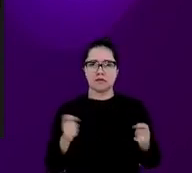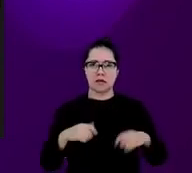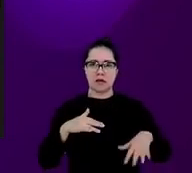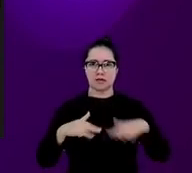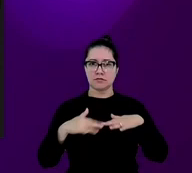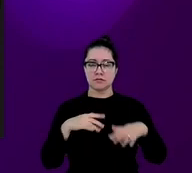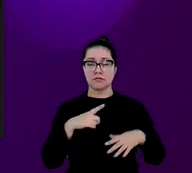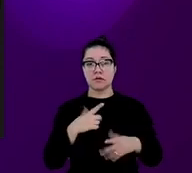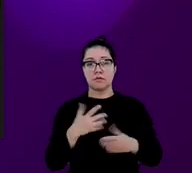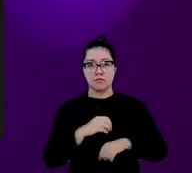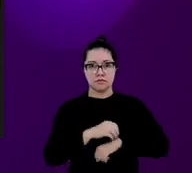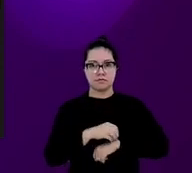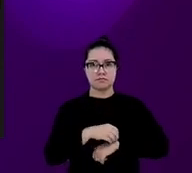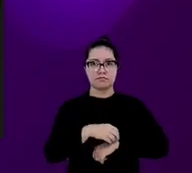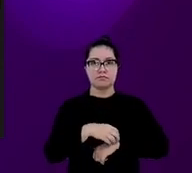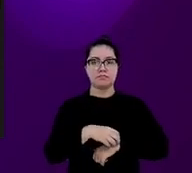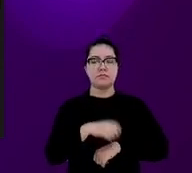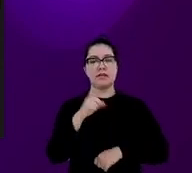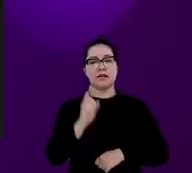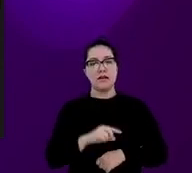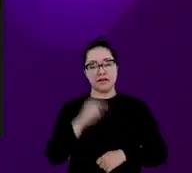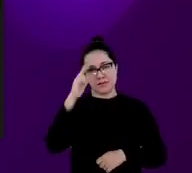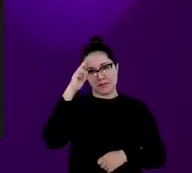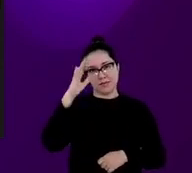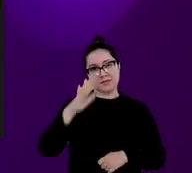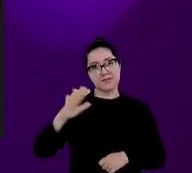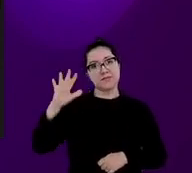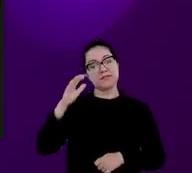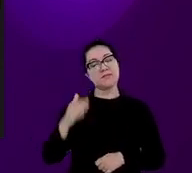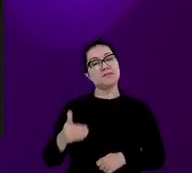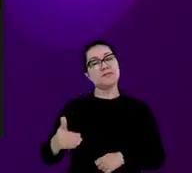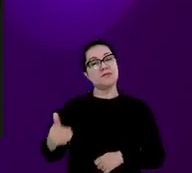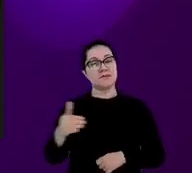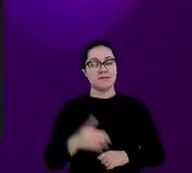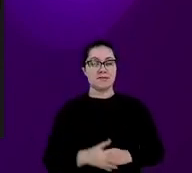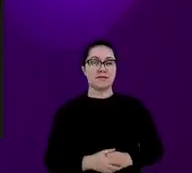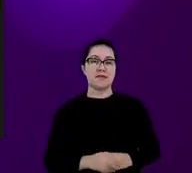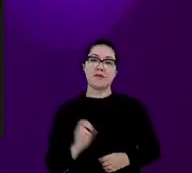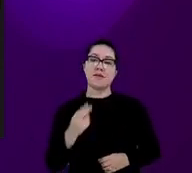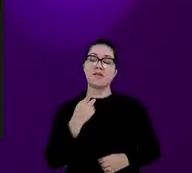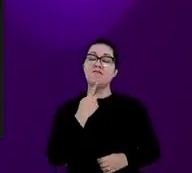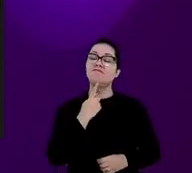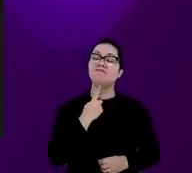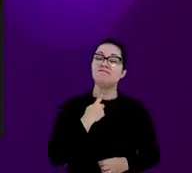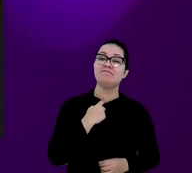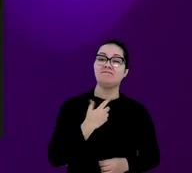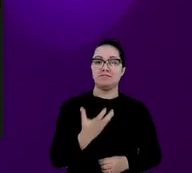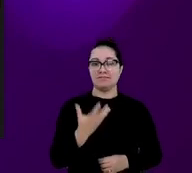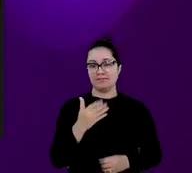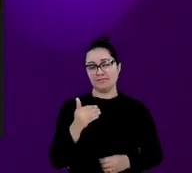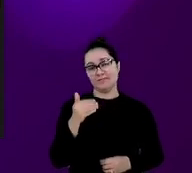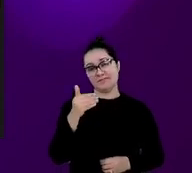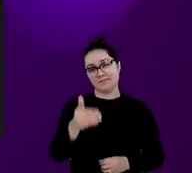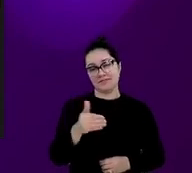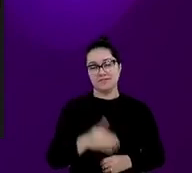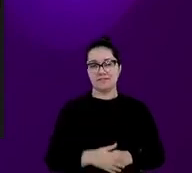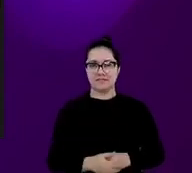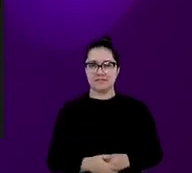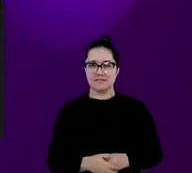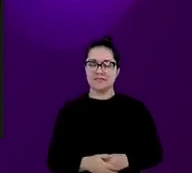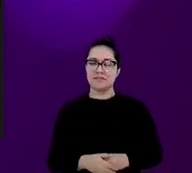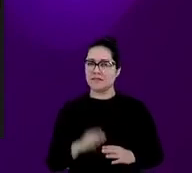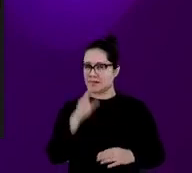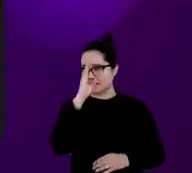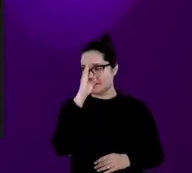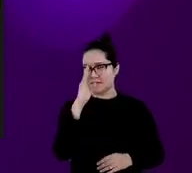or a goal, especially in the knee. And it's possible that photobiomodulation can do it. I mean, people have shown that